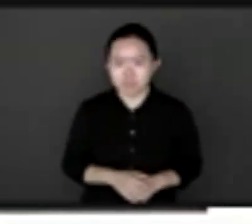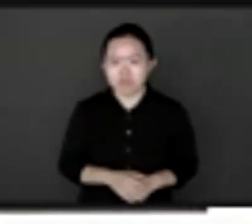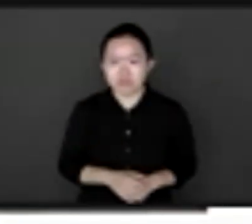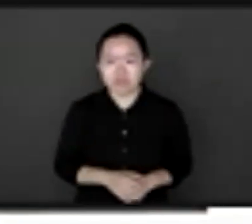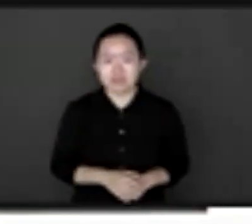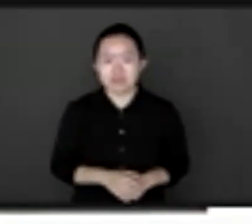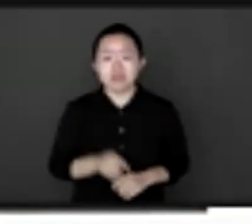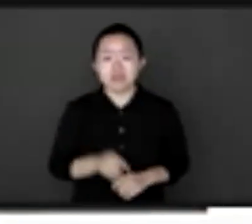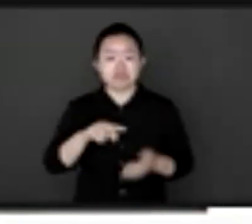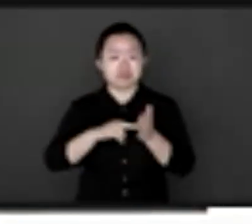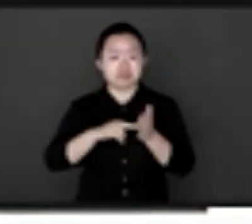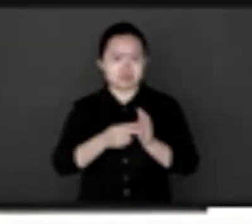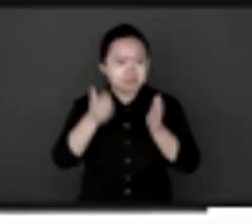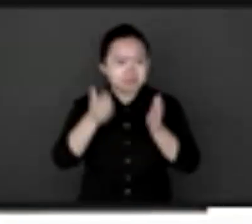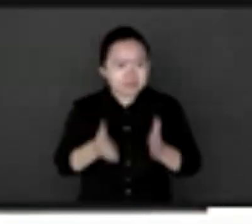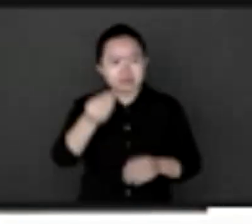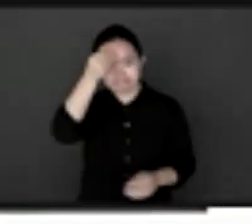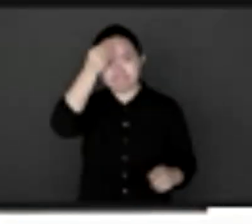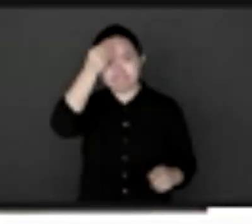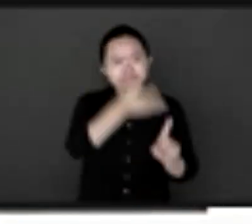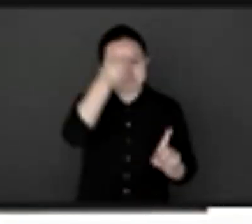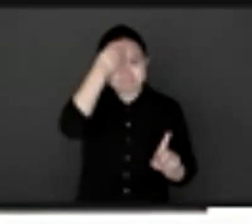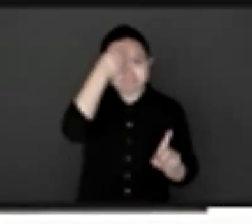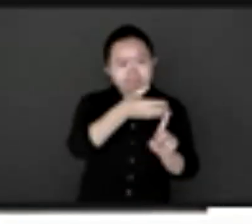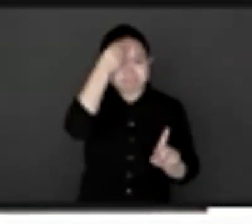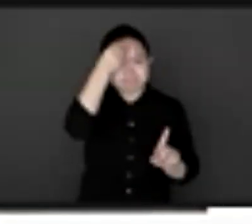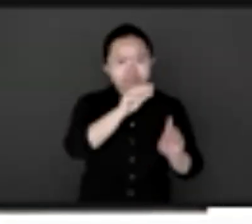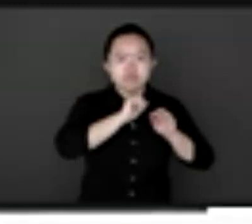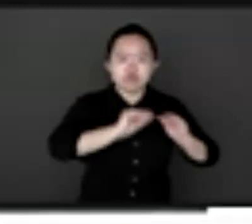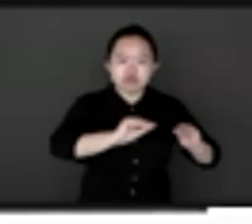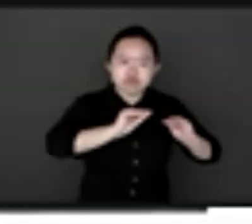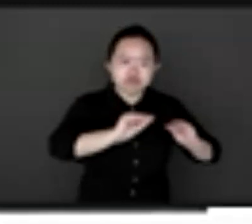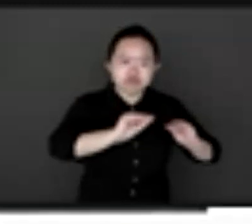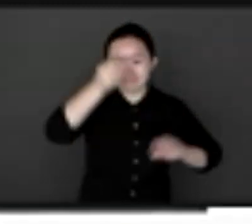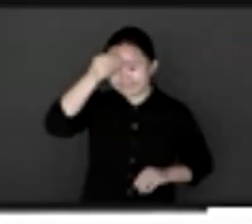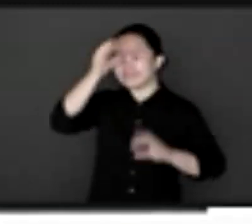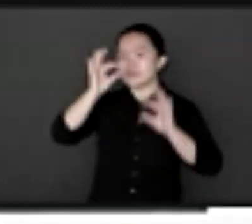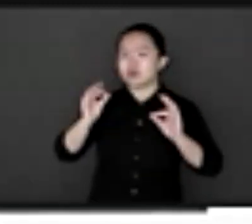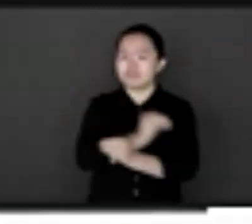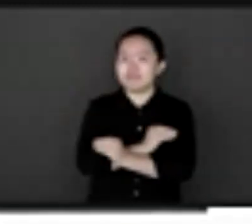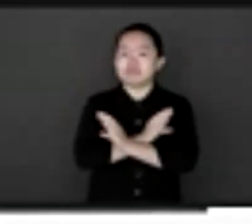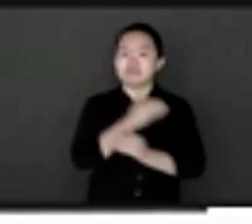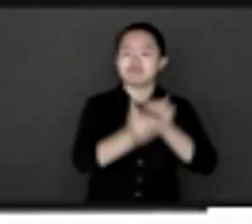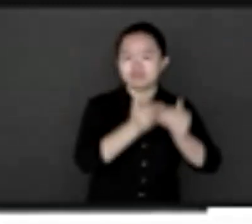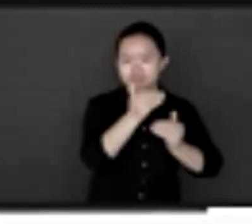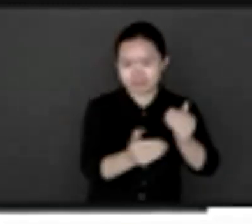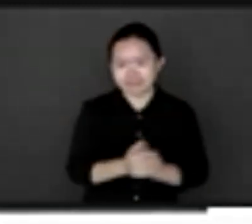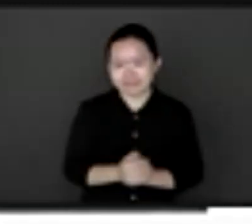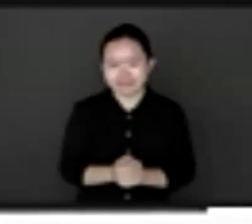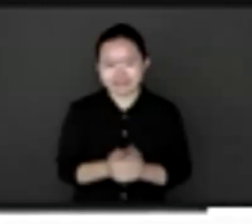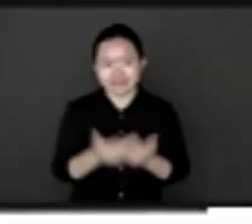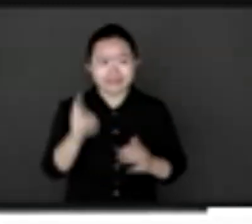When it comes to the what, so what is covered? Well, that's the websites, extranets, intranets, apps, and